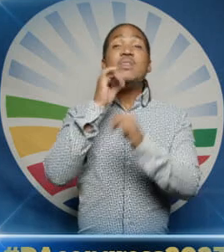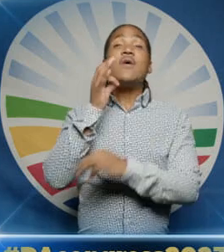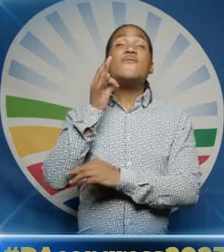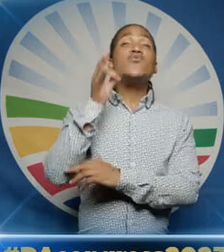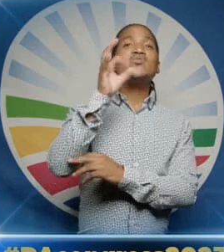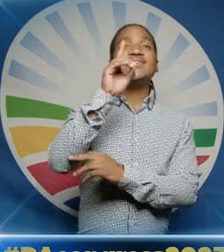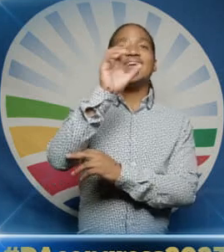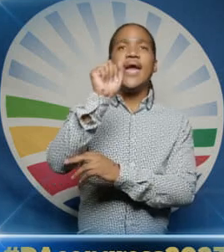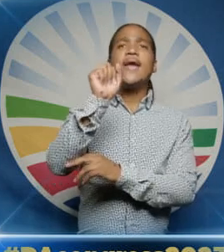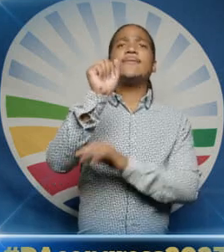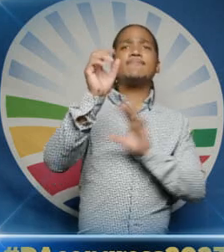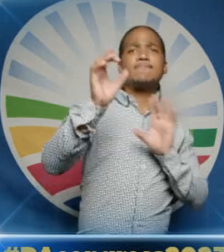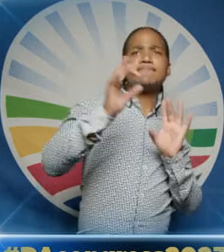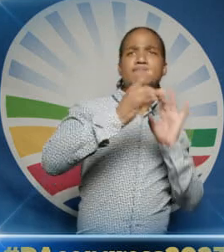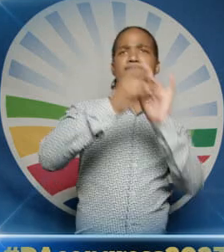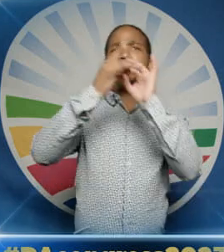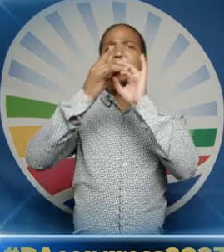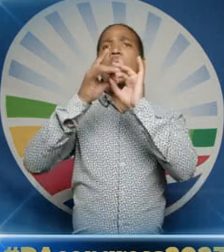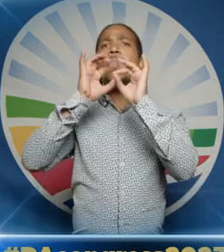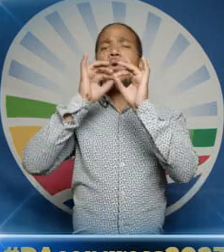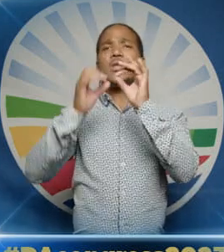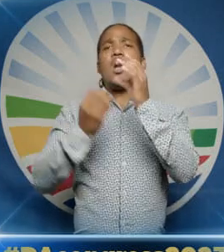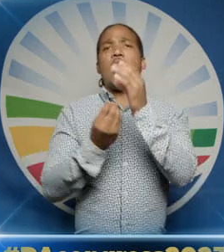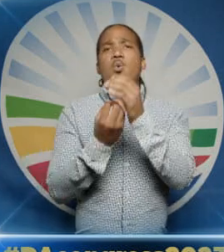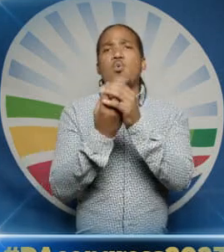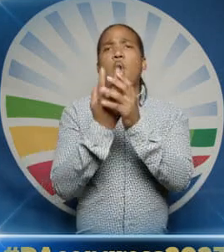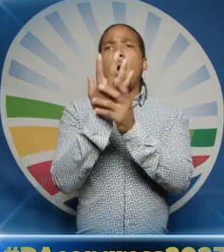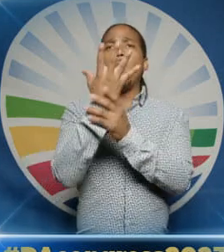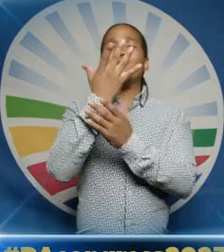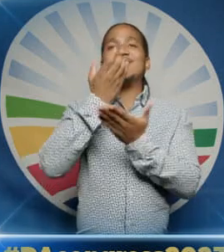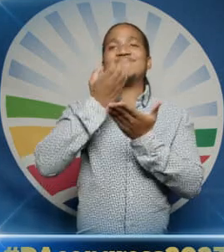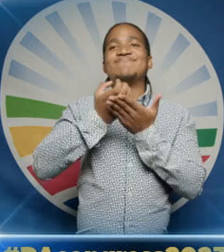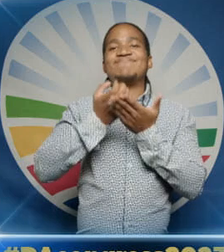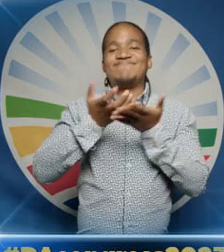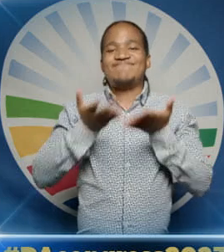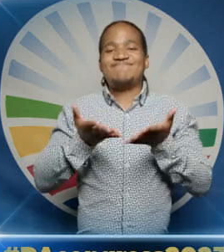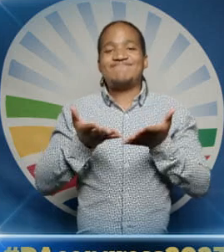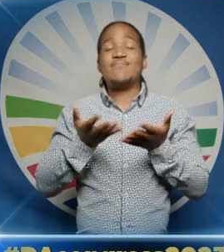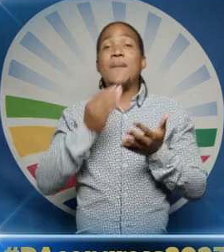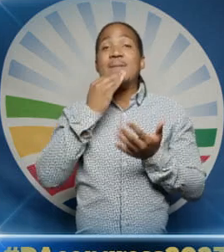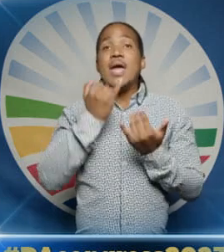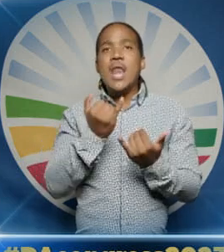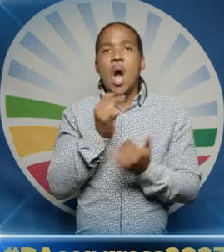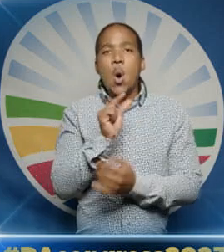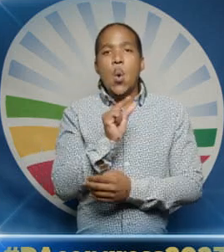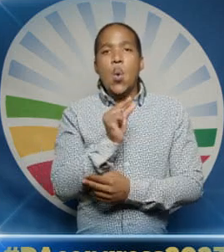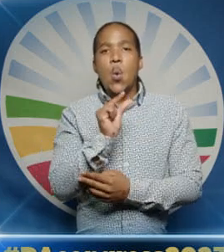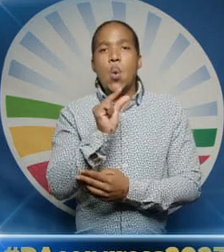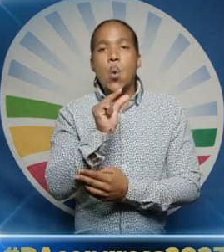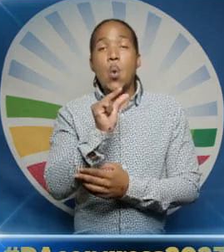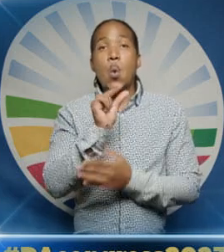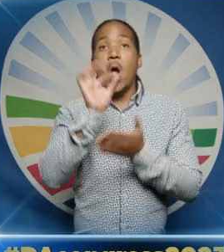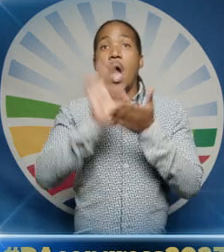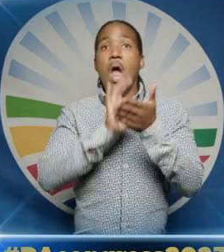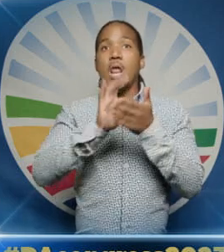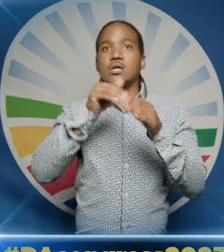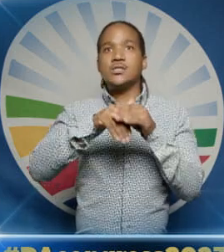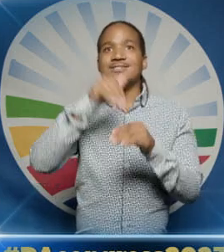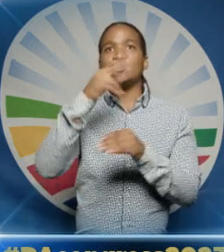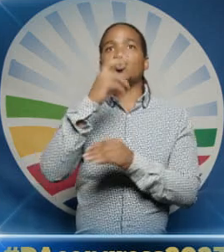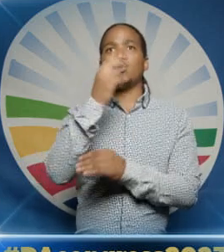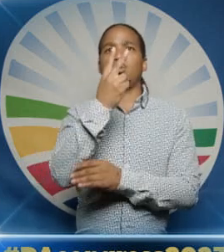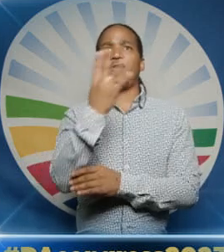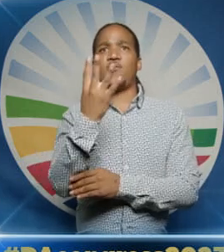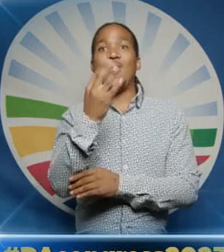the future and the growth yalo mbuto wetu. We are less than a year away from an election that will be remembered